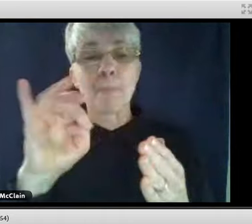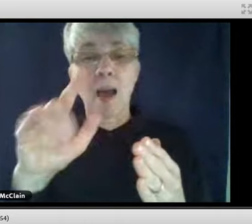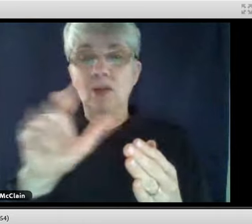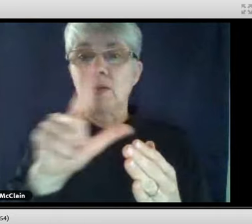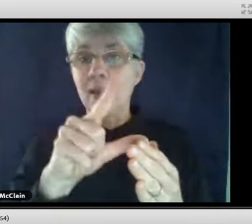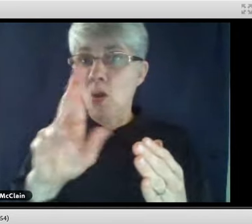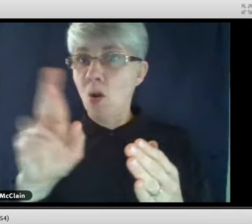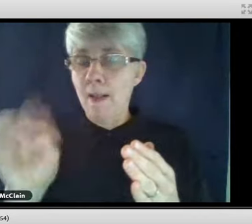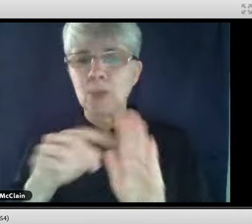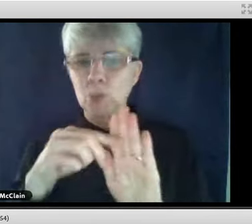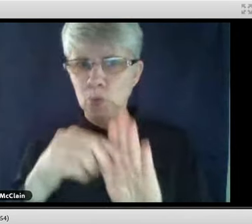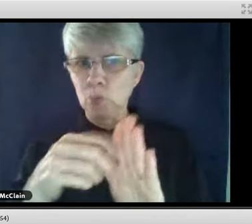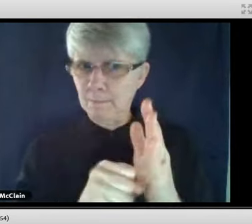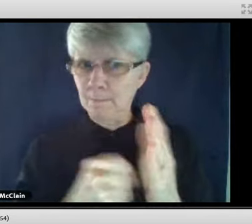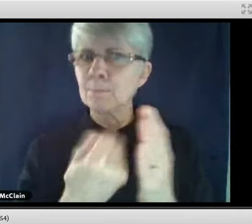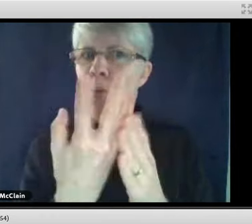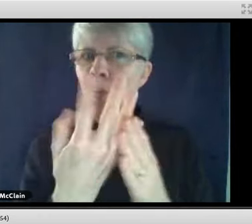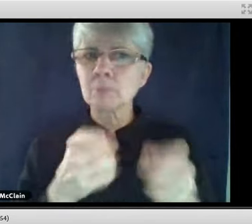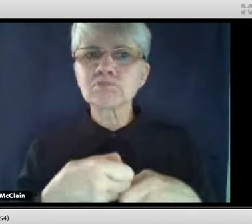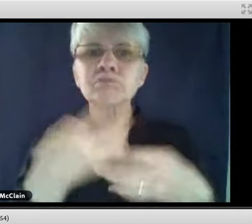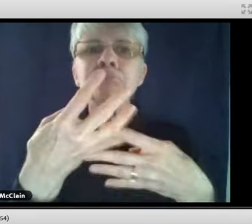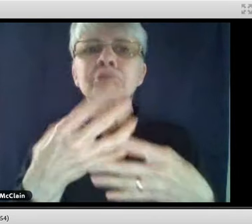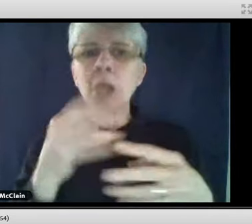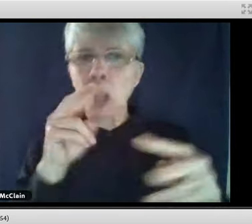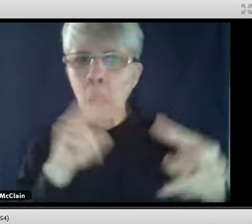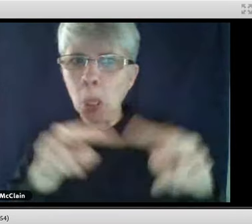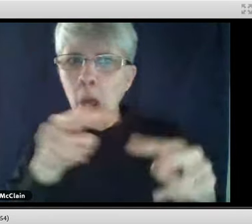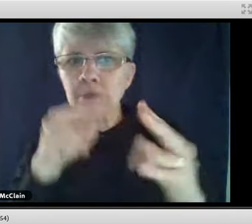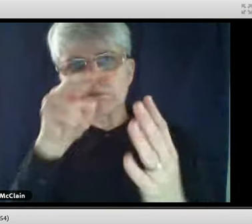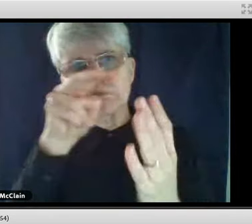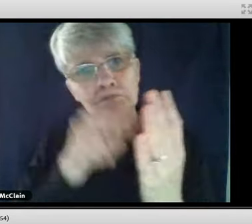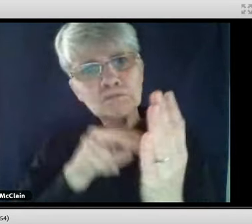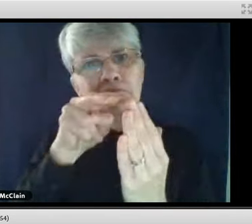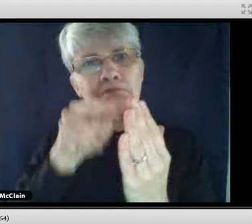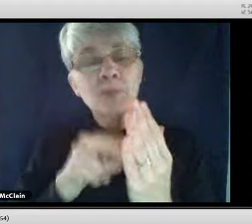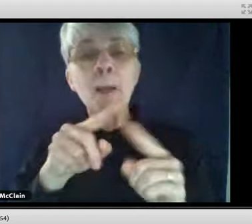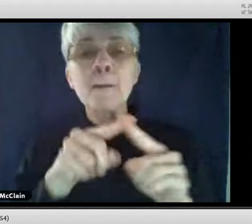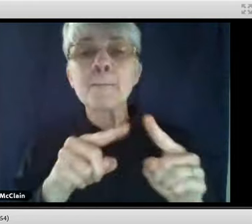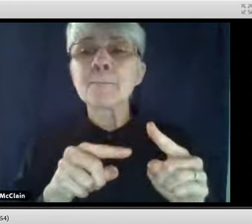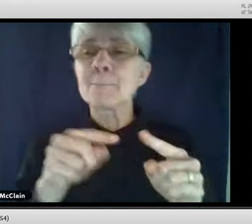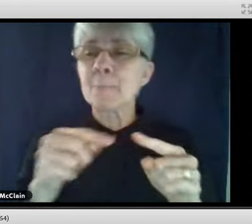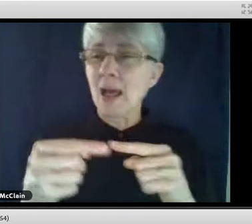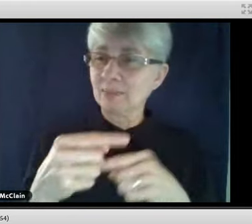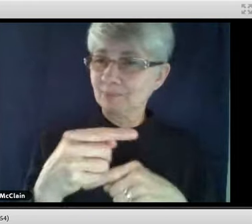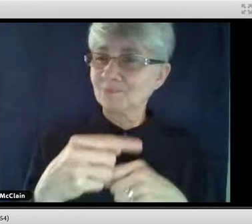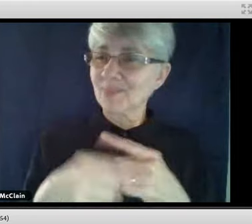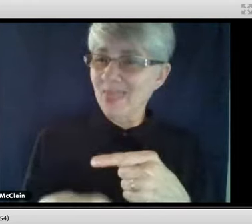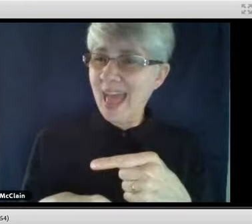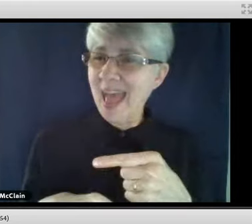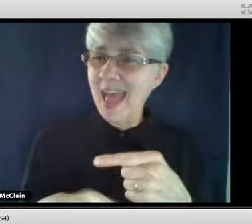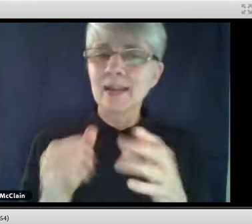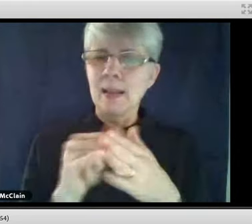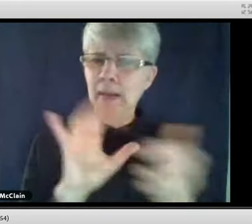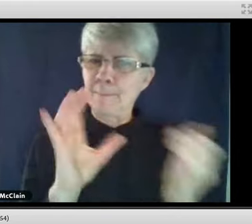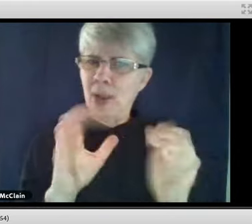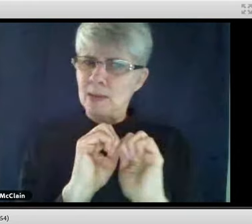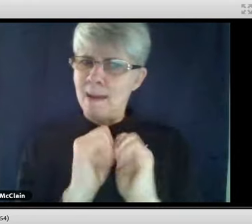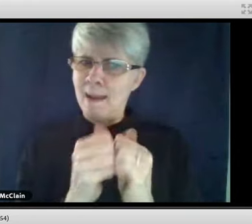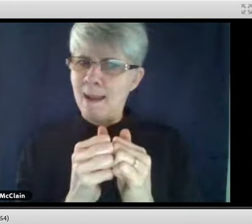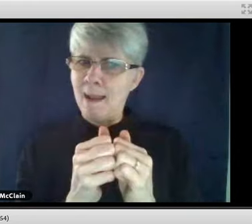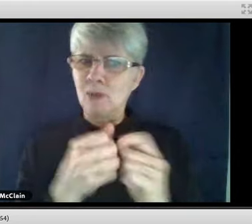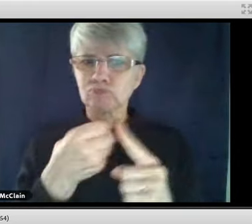can look at it. In fact, I have a slide on this a little bit later on, so we can look at what this is and how it compares to